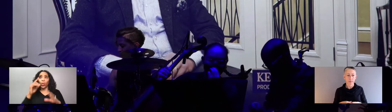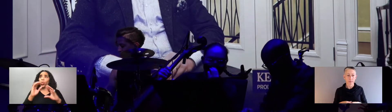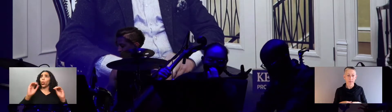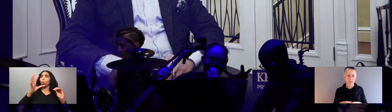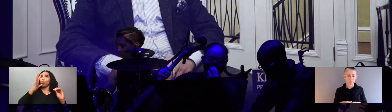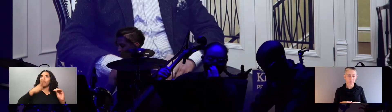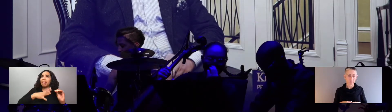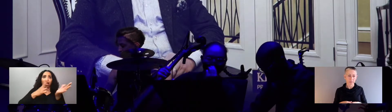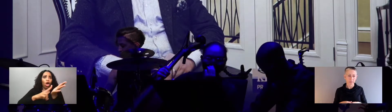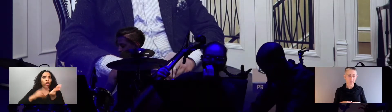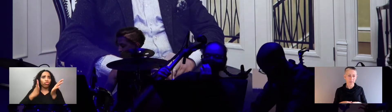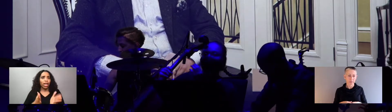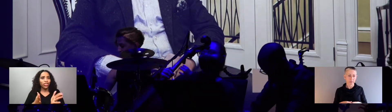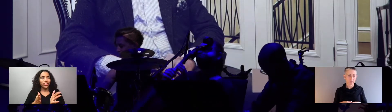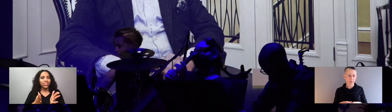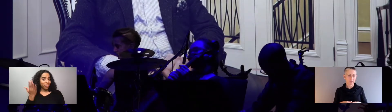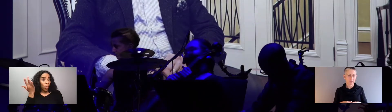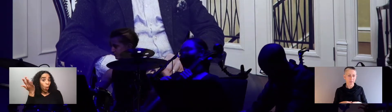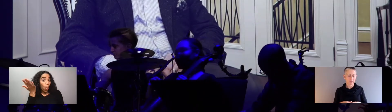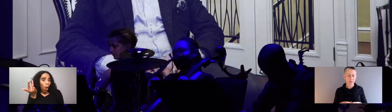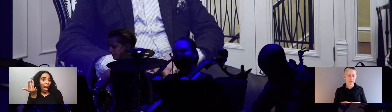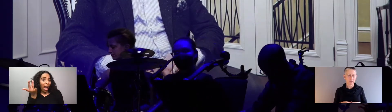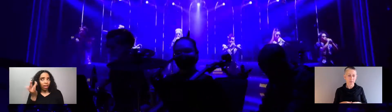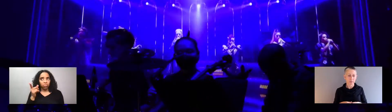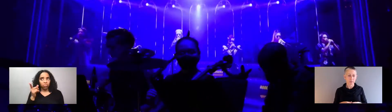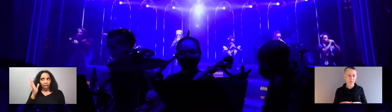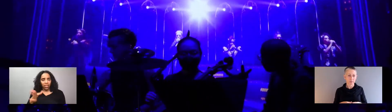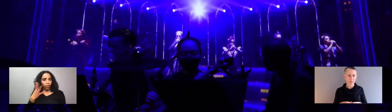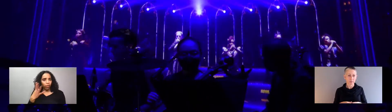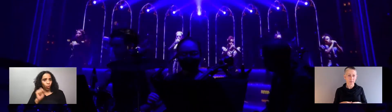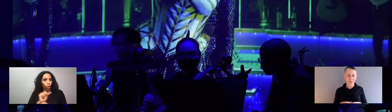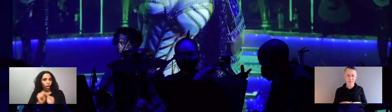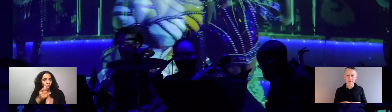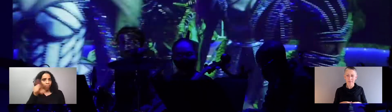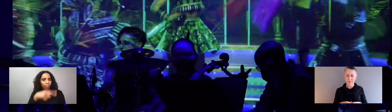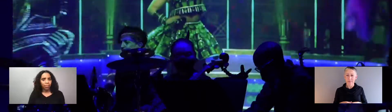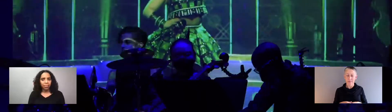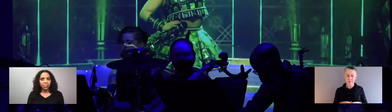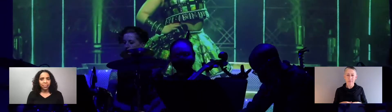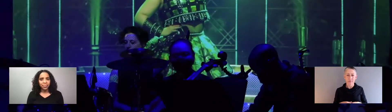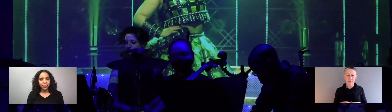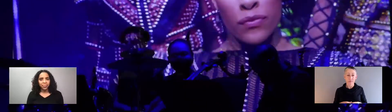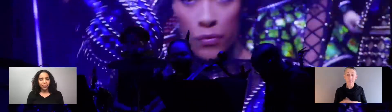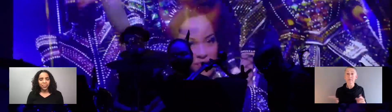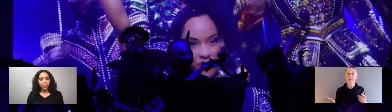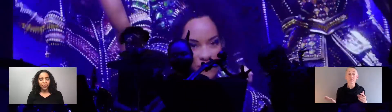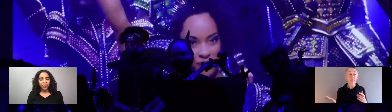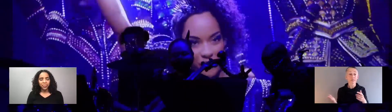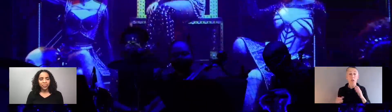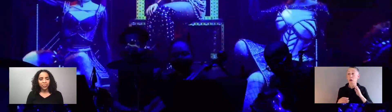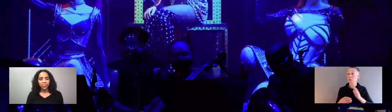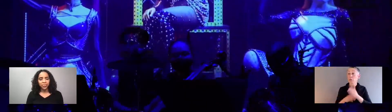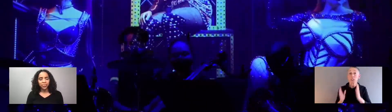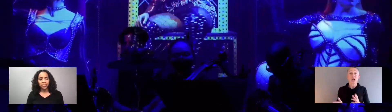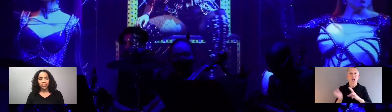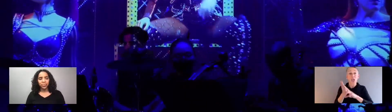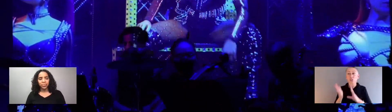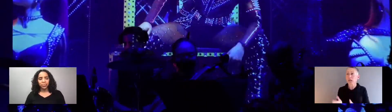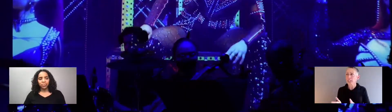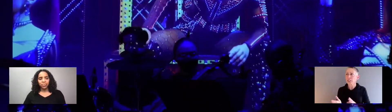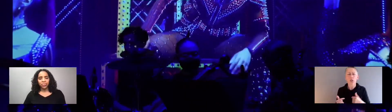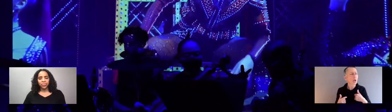usually because they just never worked with one. When it came to kind of looking for a music contractor, we were like, we want to find a lady